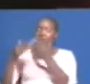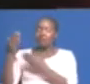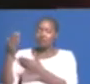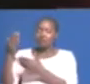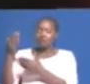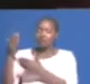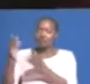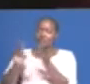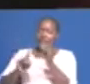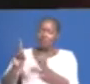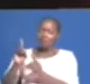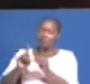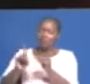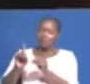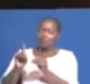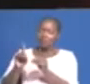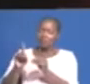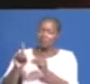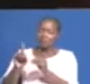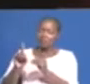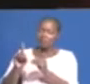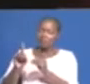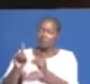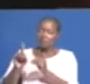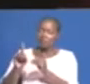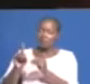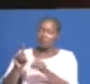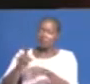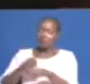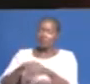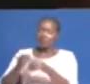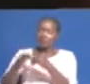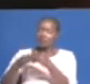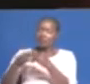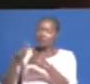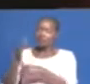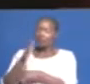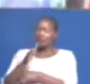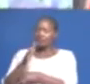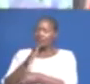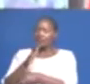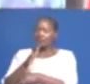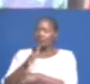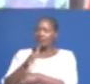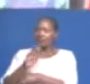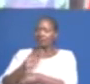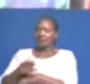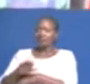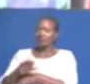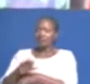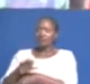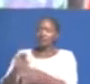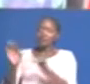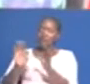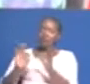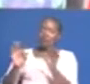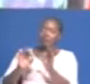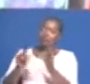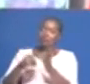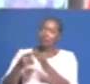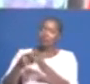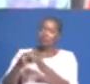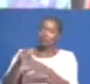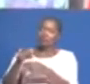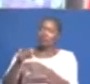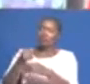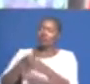the music by around 8 p.m. They had all gone back to the halls. Mm-hmm. And then now the real action started